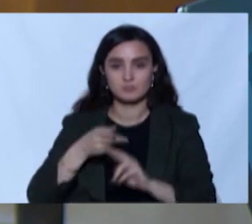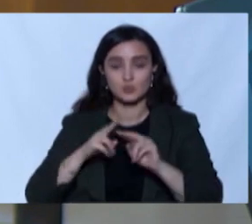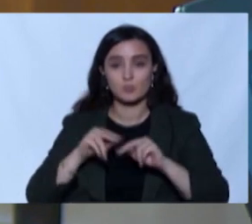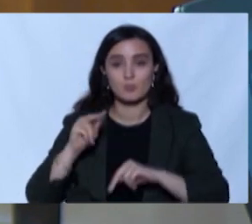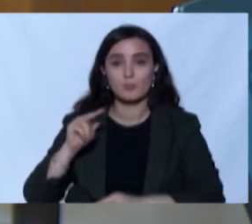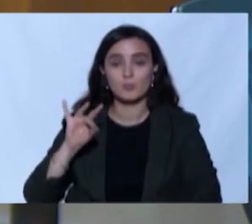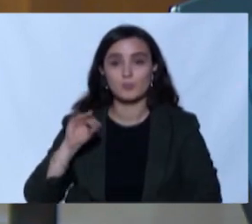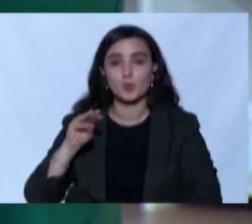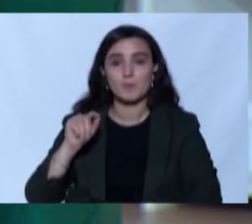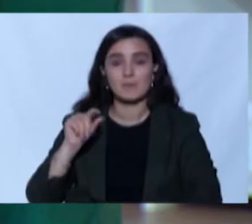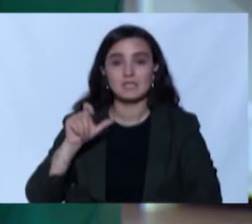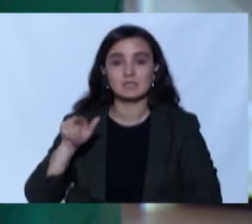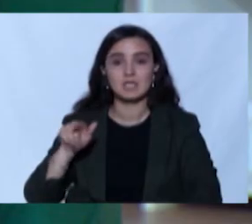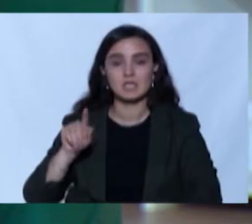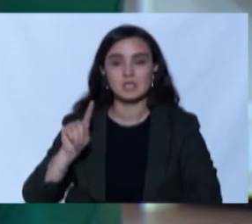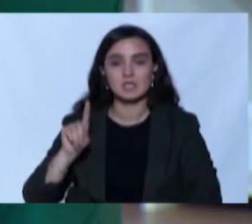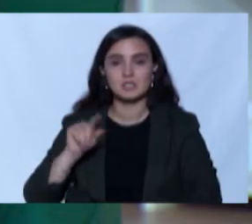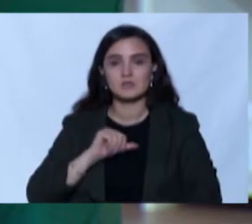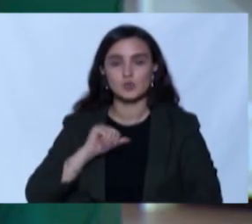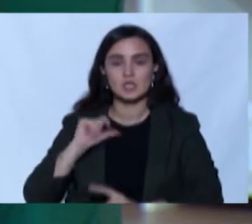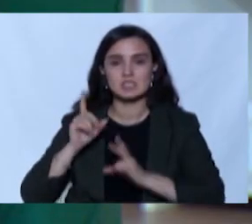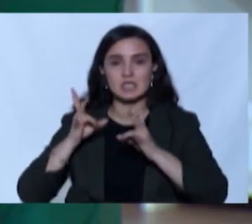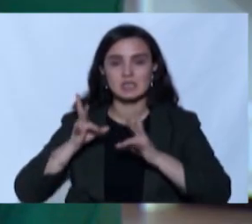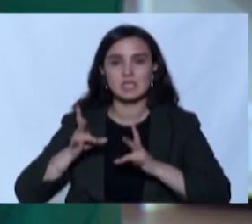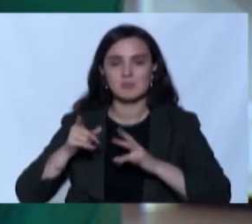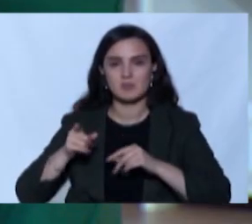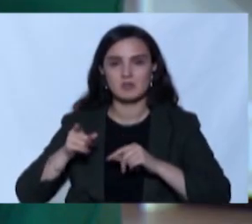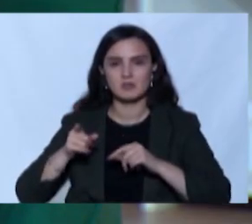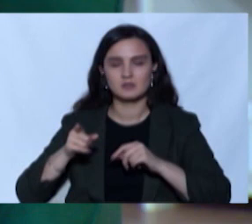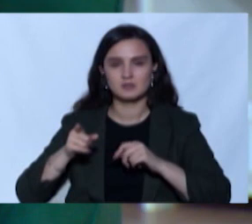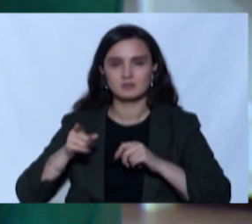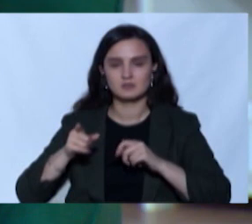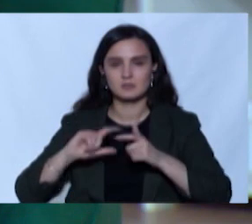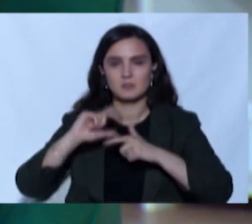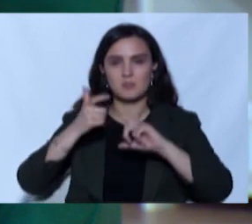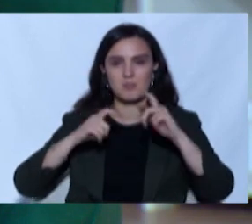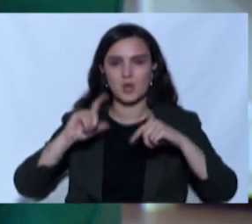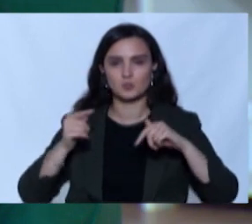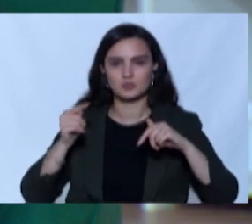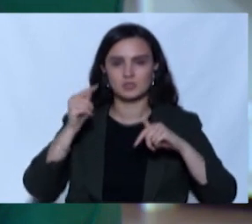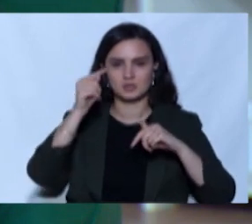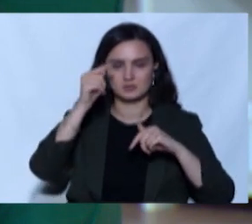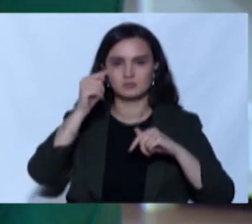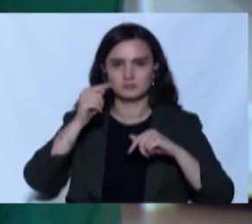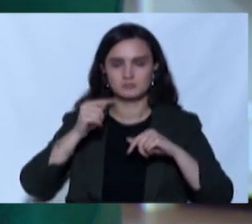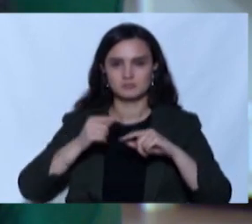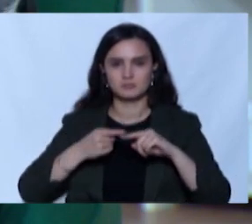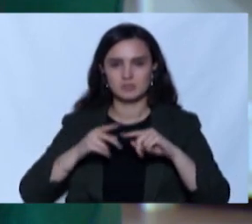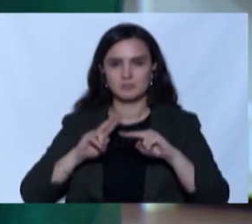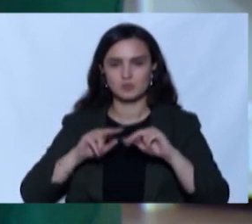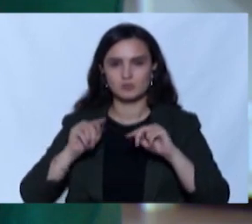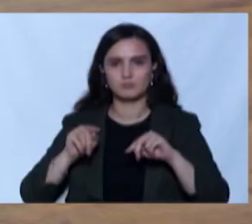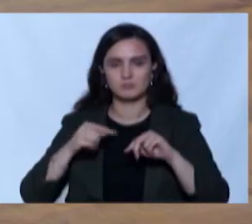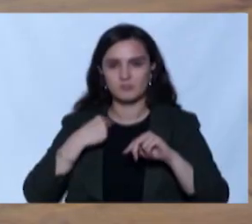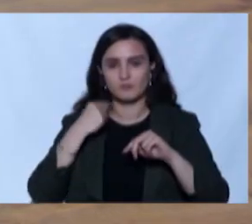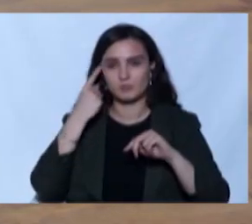Prometheus is. What happens to him? He gets tied to the top of a mountain where his livers are pecked out for all eternity. And